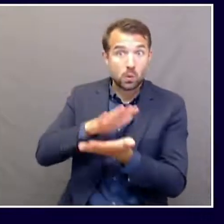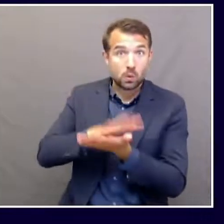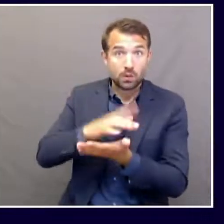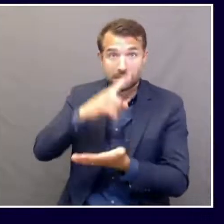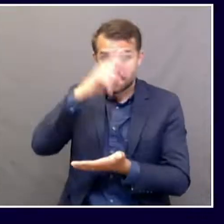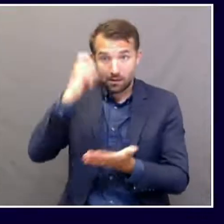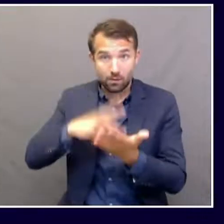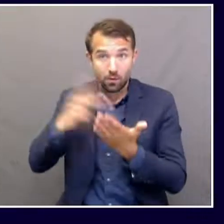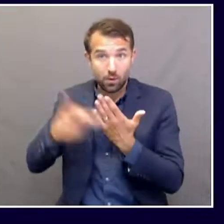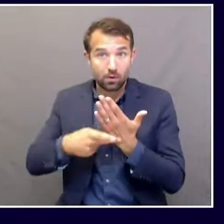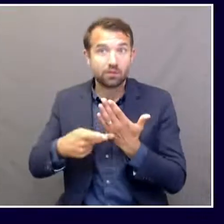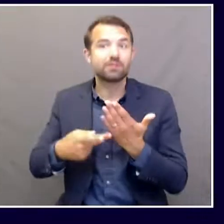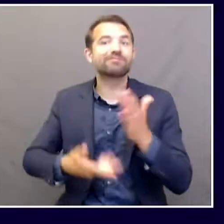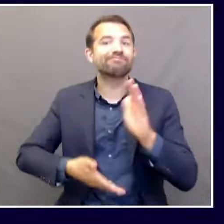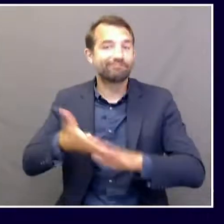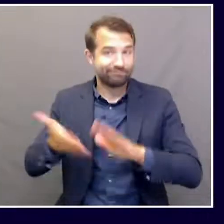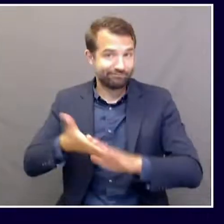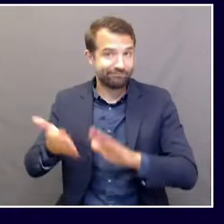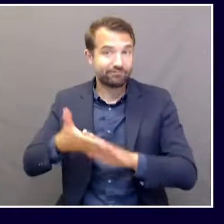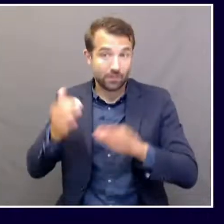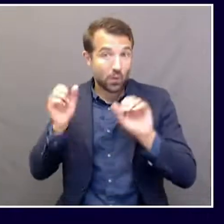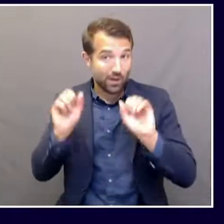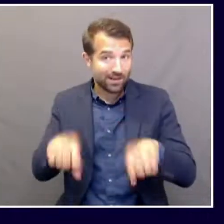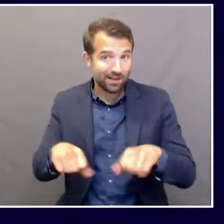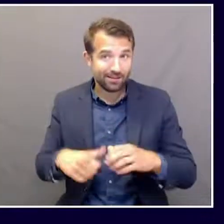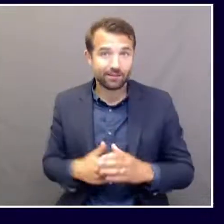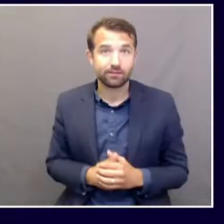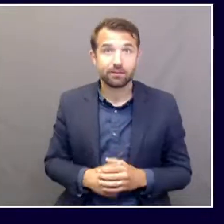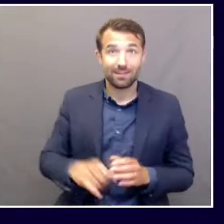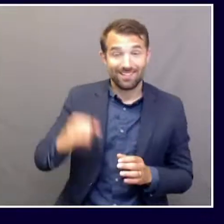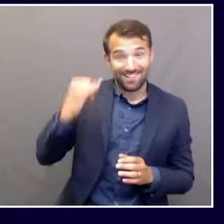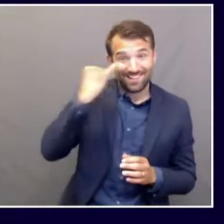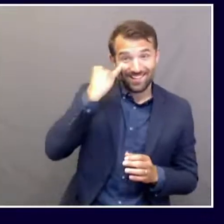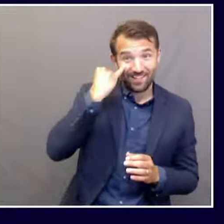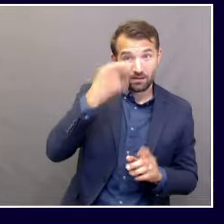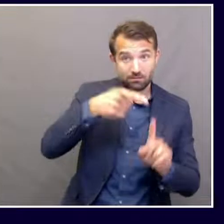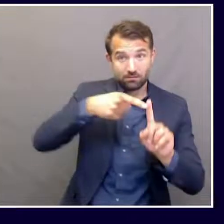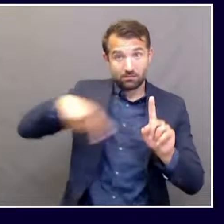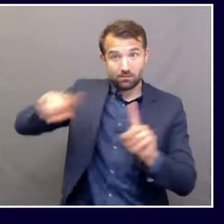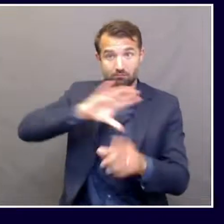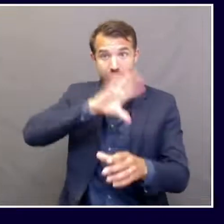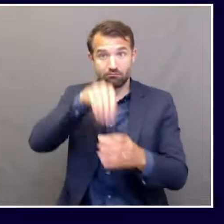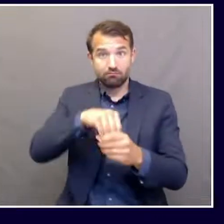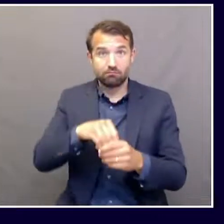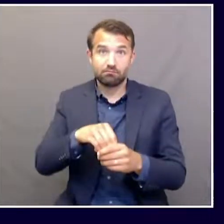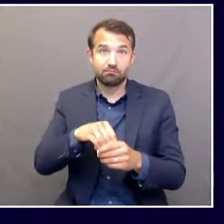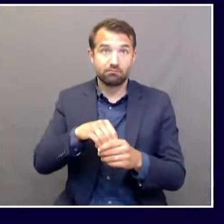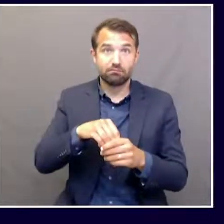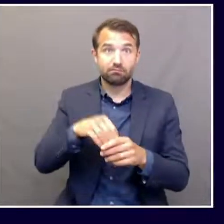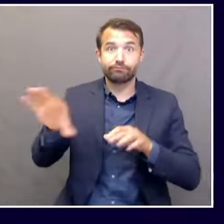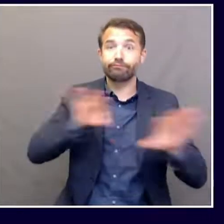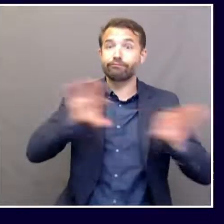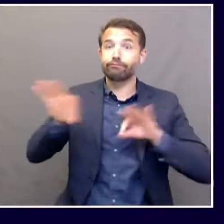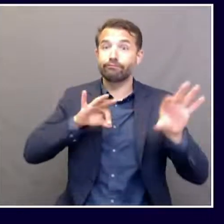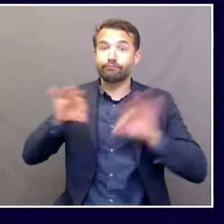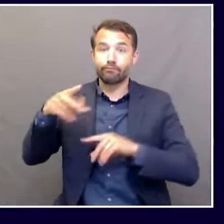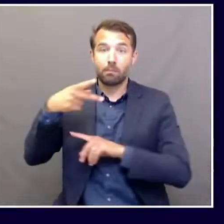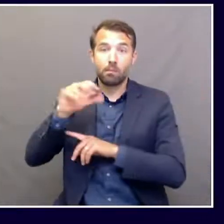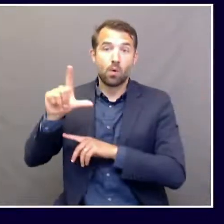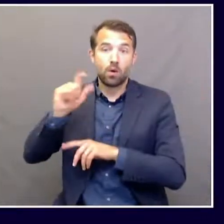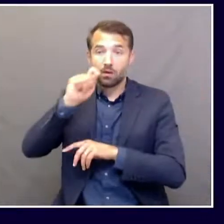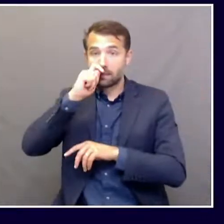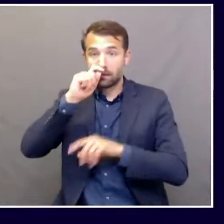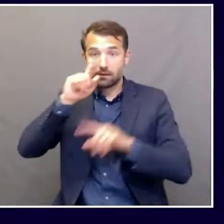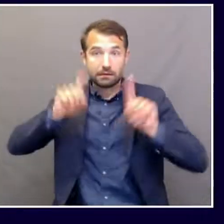with schools that are participating in pooled testing can relax the physical distancing guidance that previously were requirements.